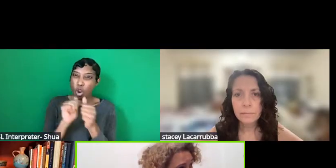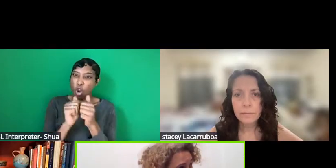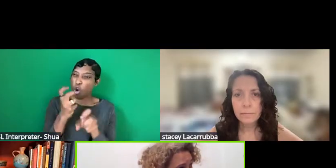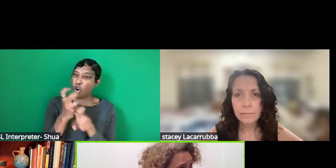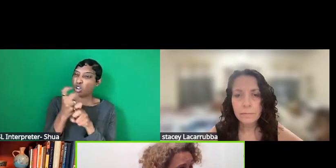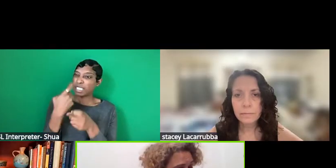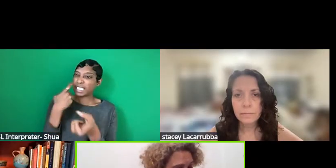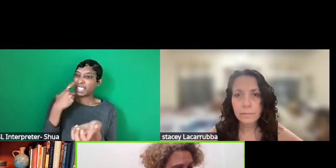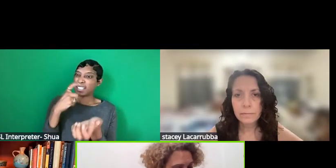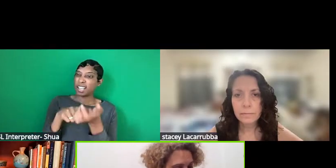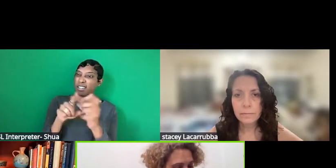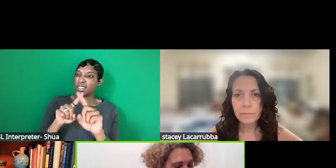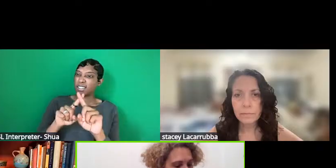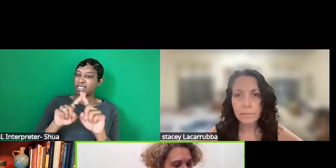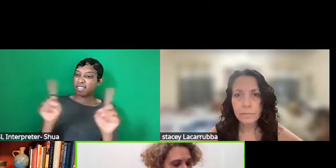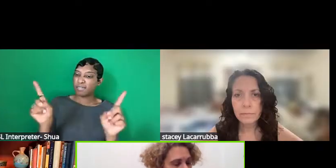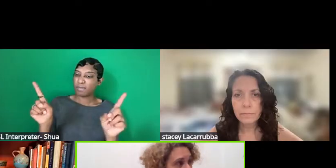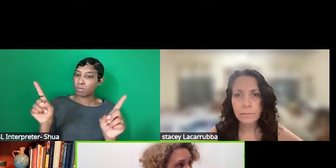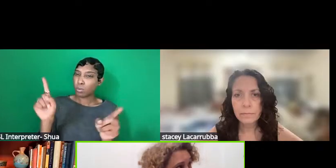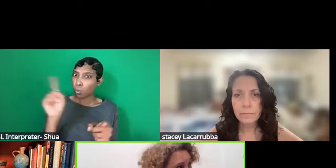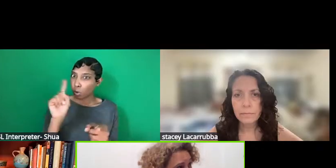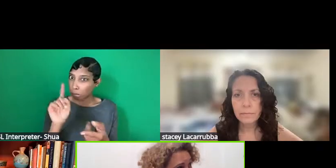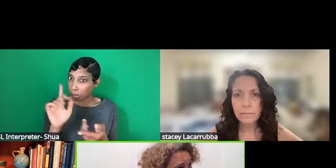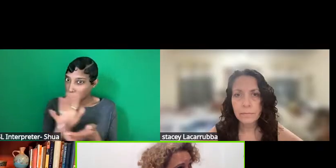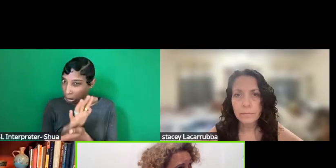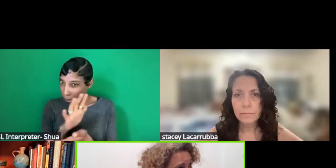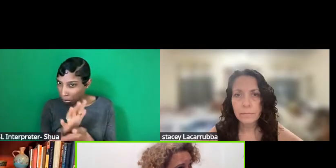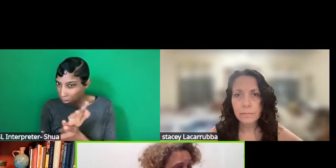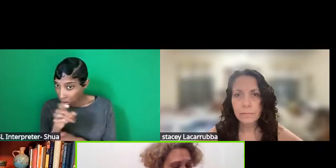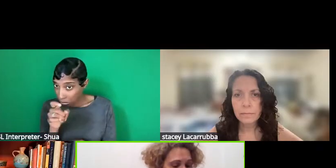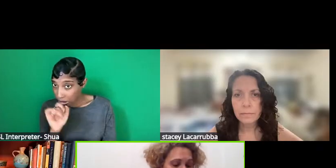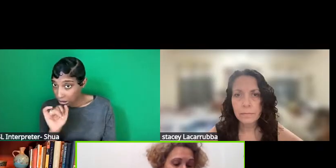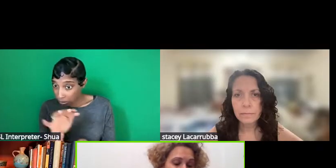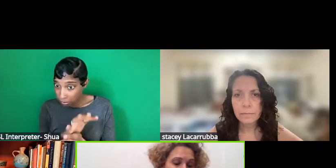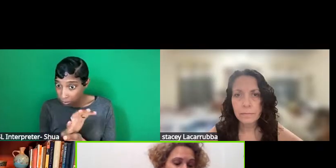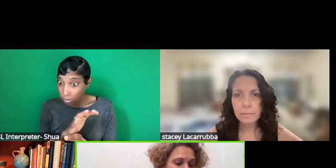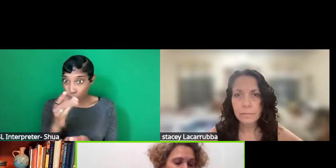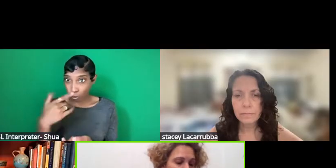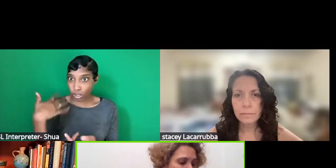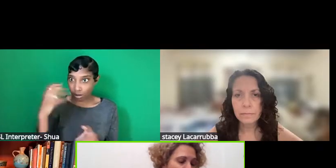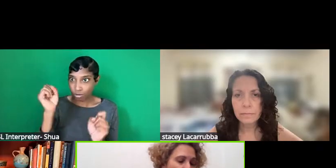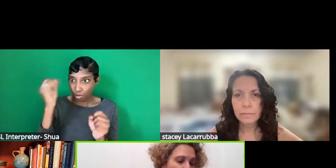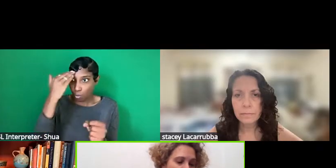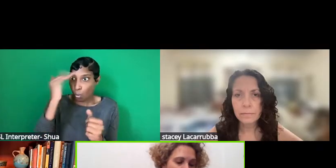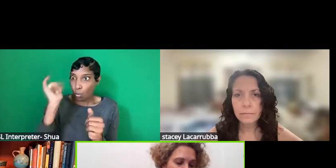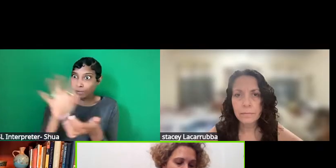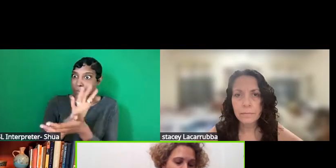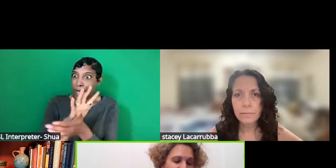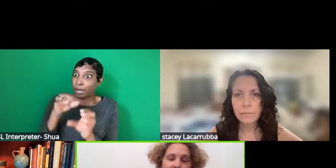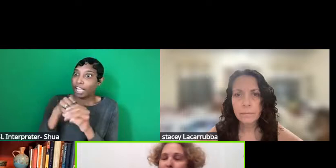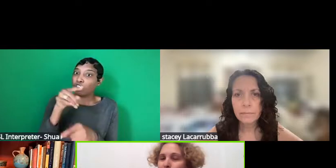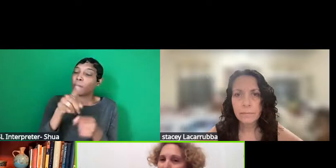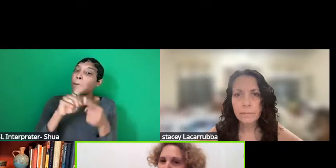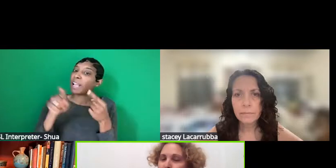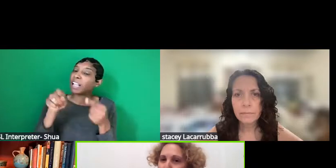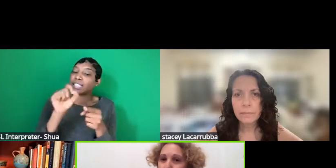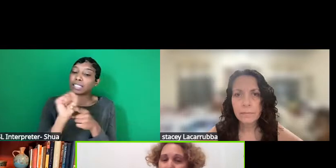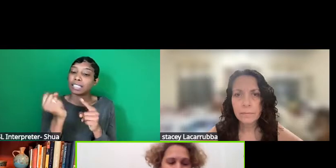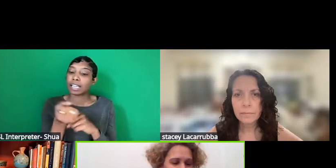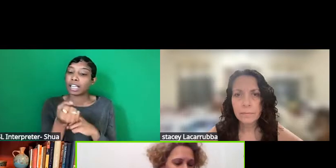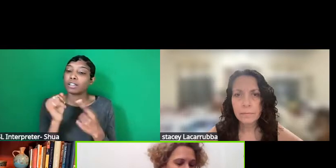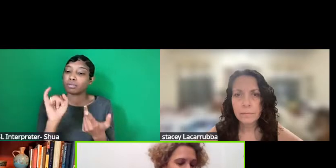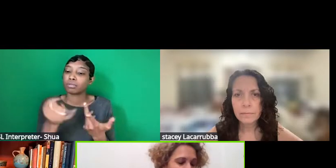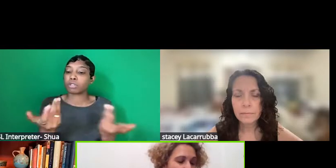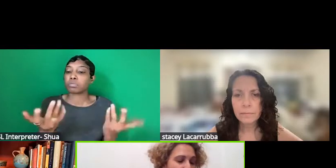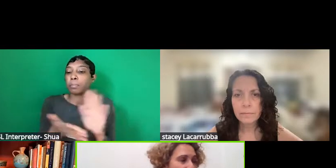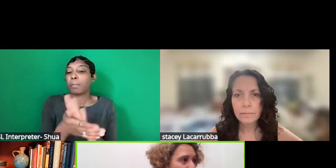difference between where the paper is. Like you can definitely see some flakes of paper in there. But at this point, the water and the paper have kind of become